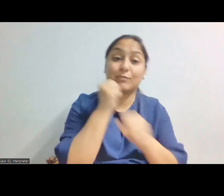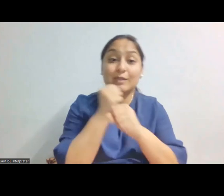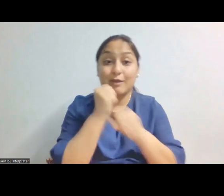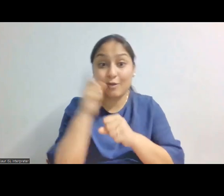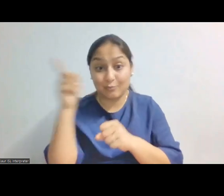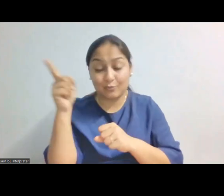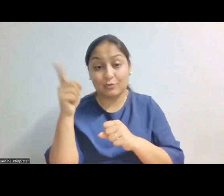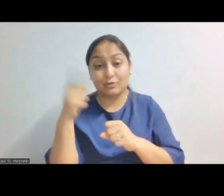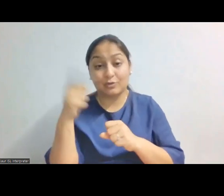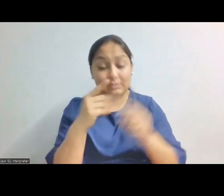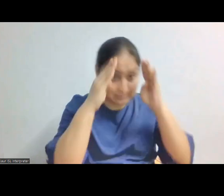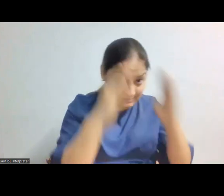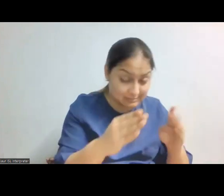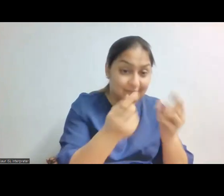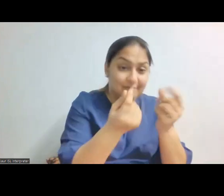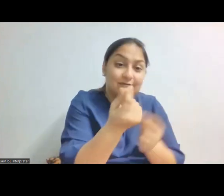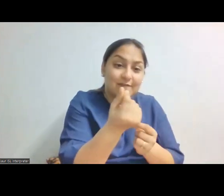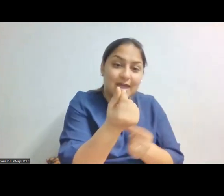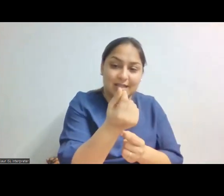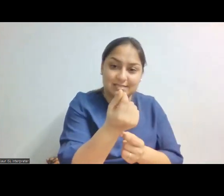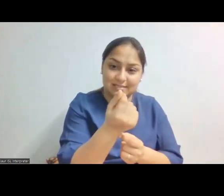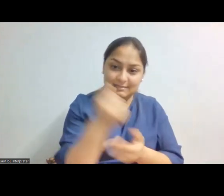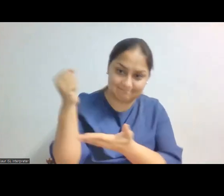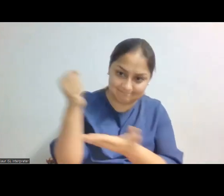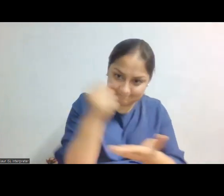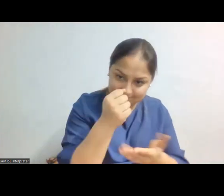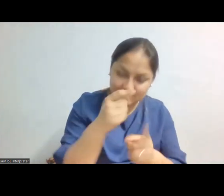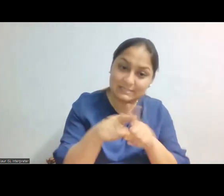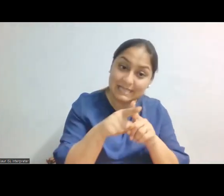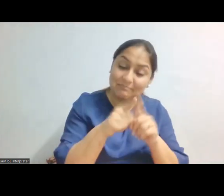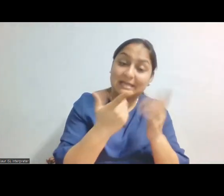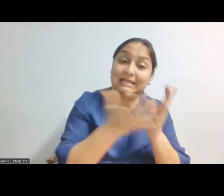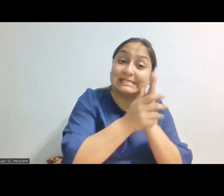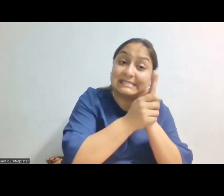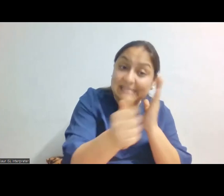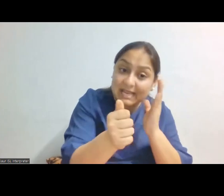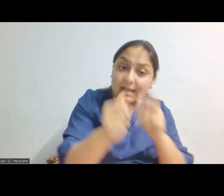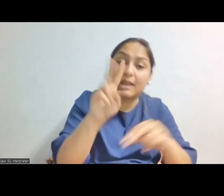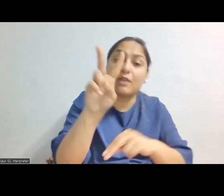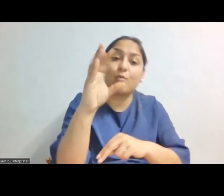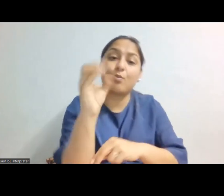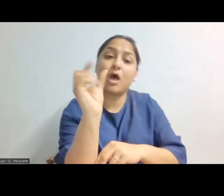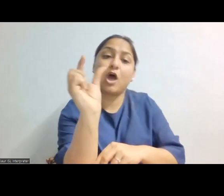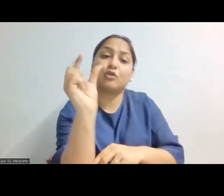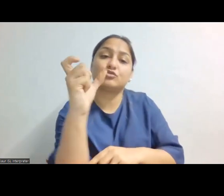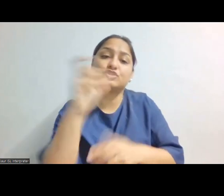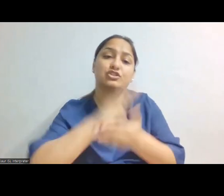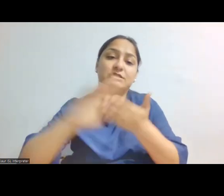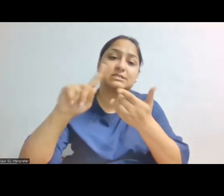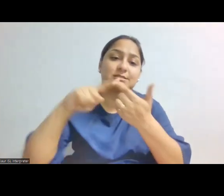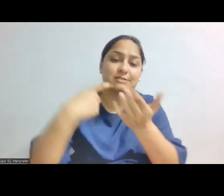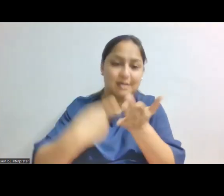instead focus on financing through interventions like skill vouchers. And then lastly, in this